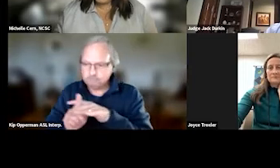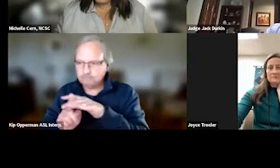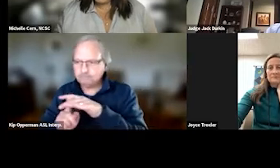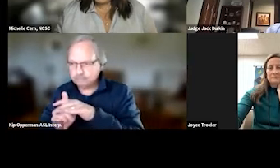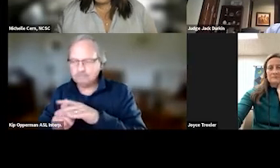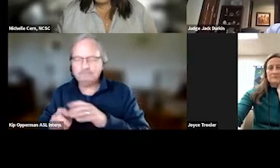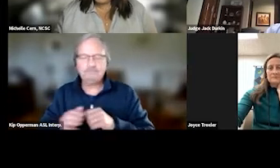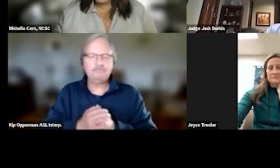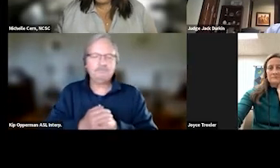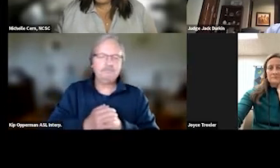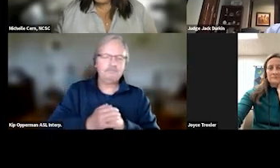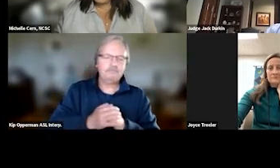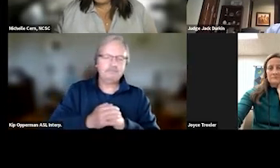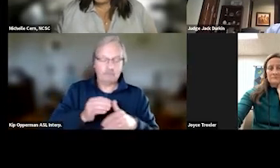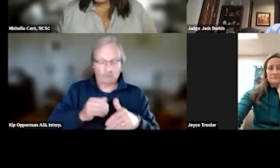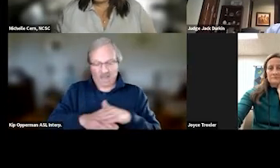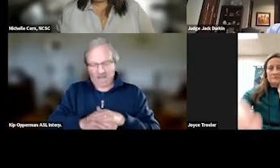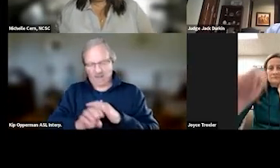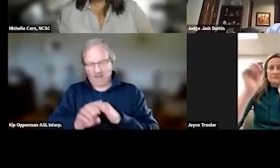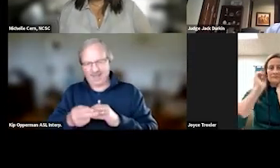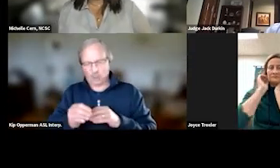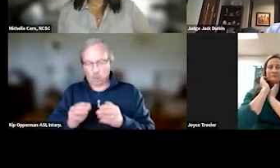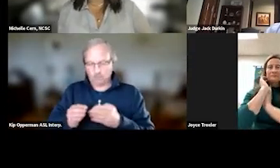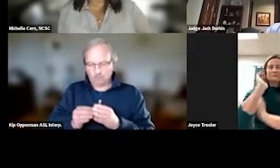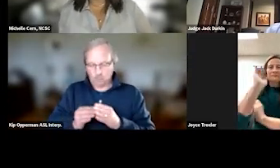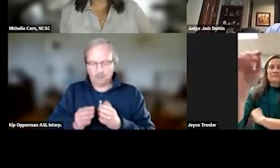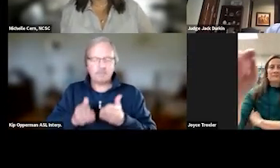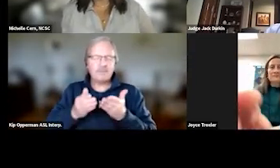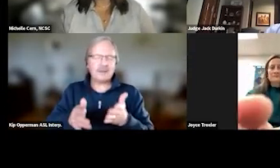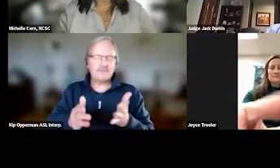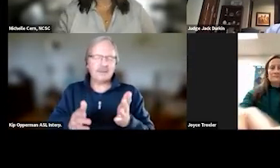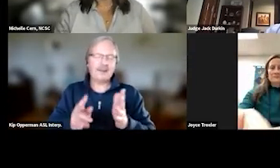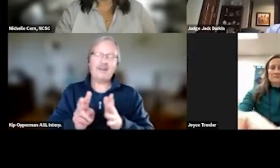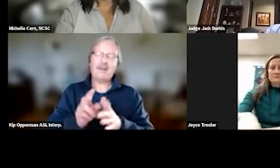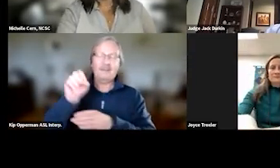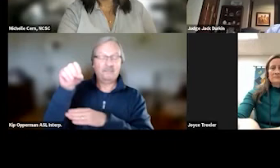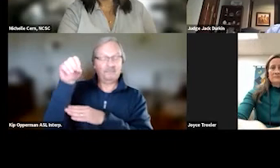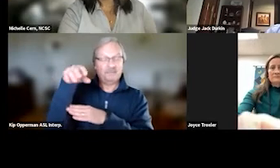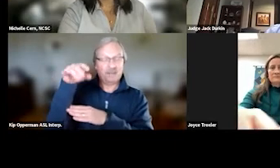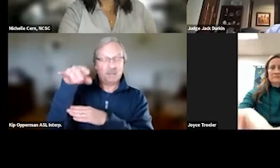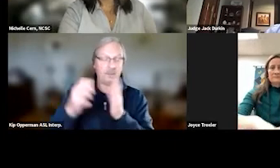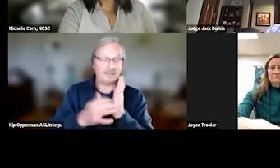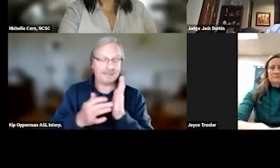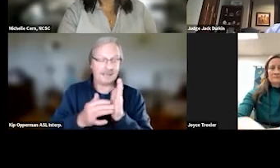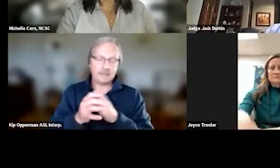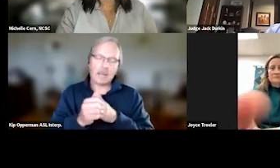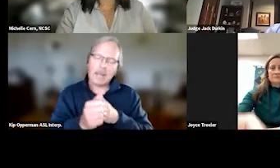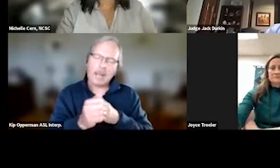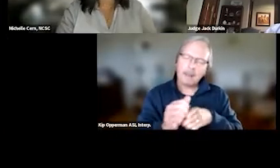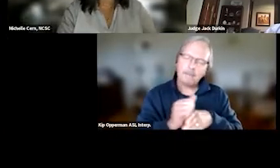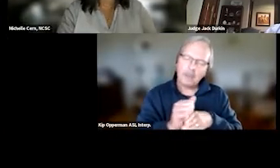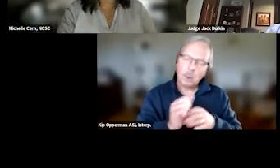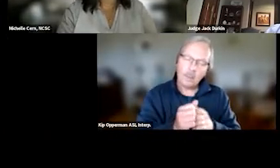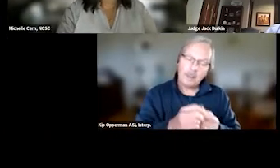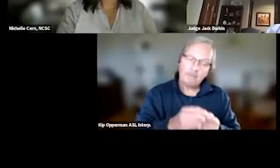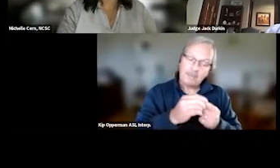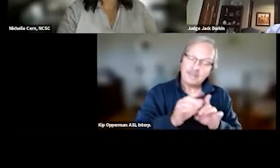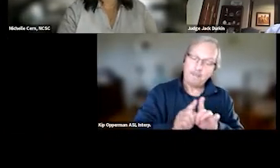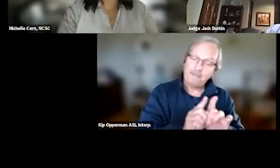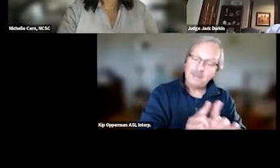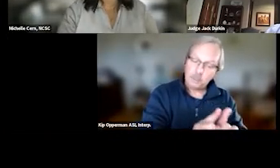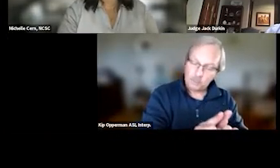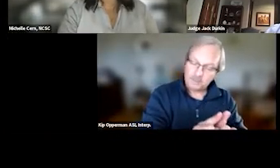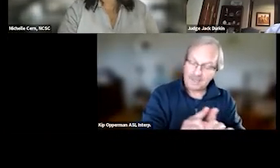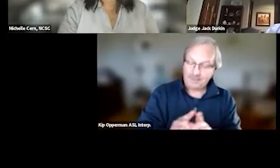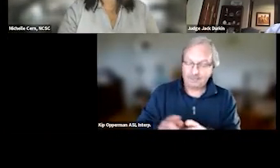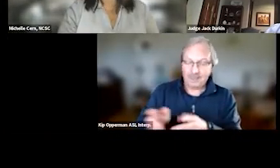Under ECHO, community providers use video technology to participate in guided practice with specialist mentors. They acquire new skills